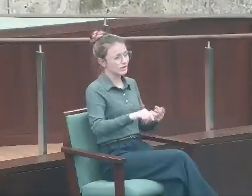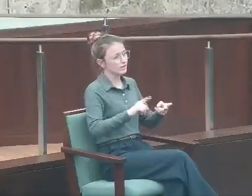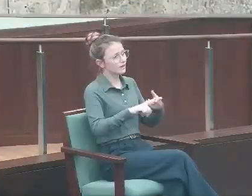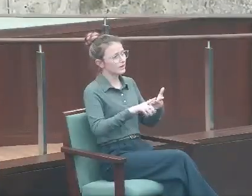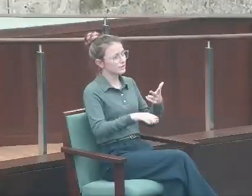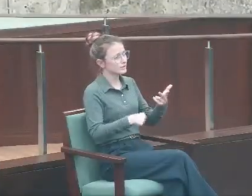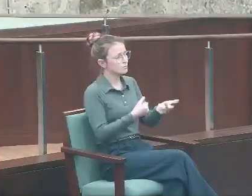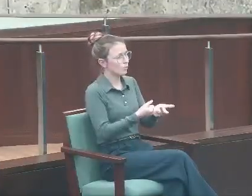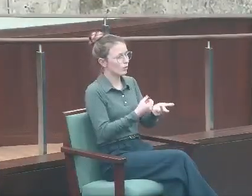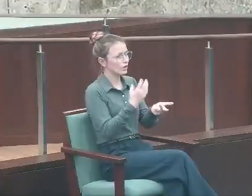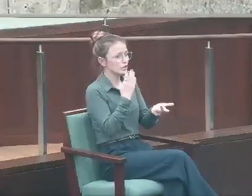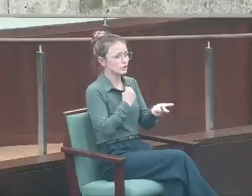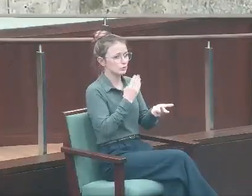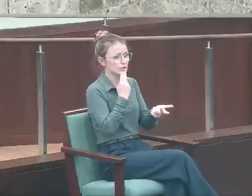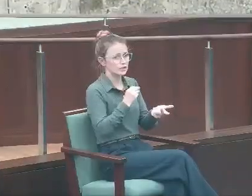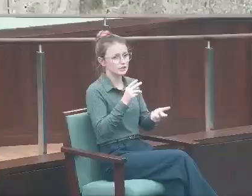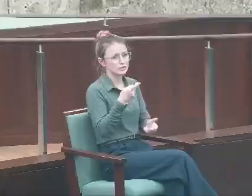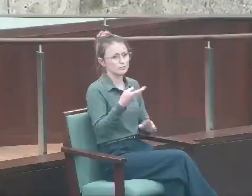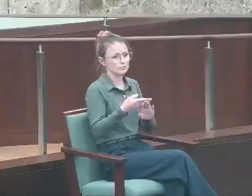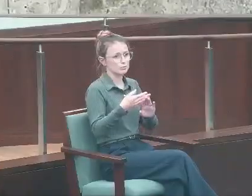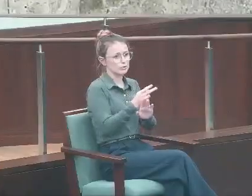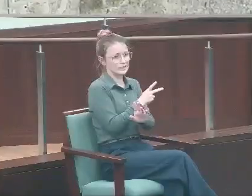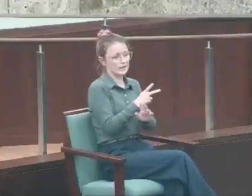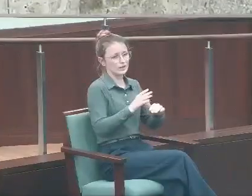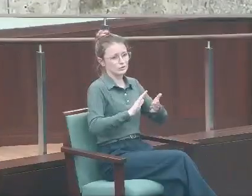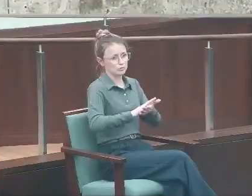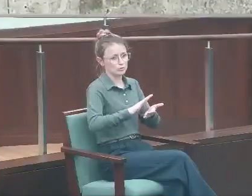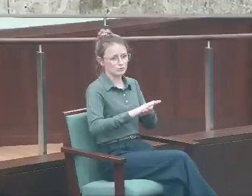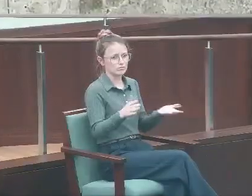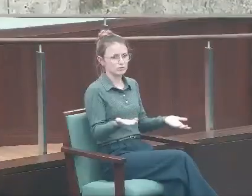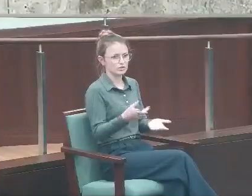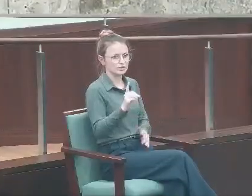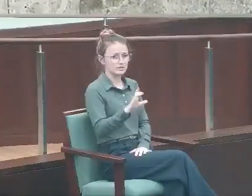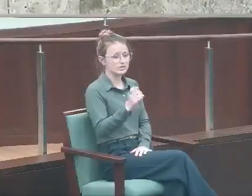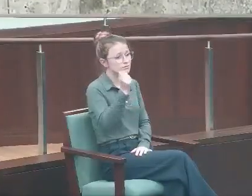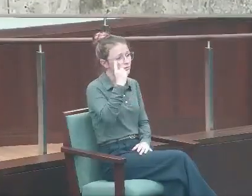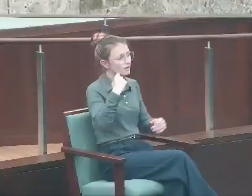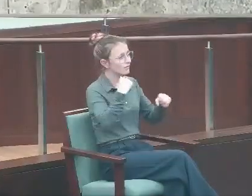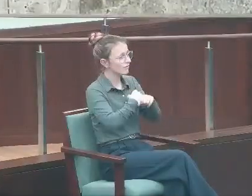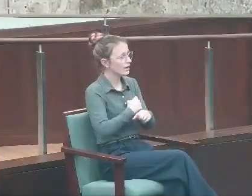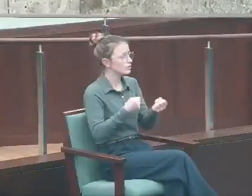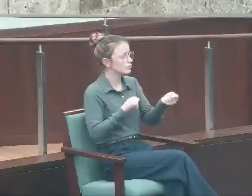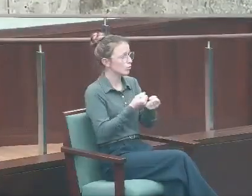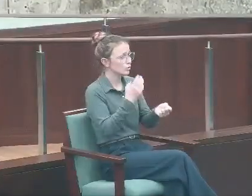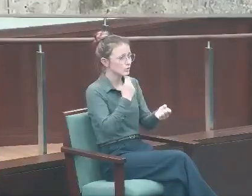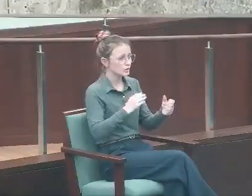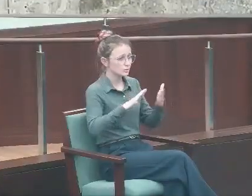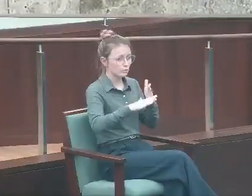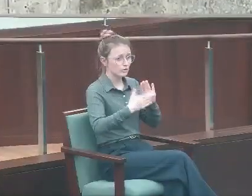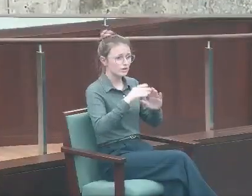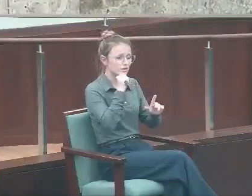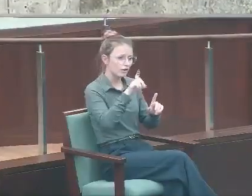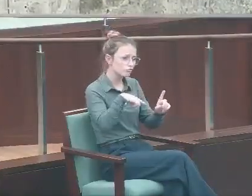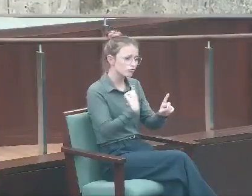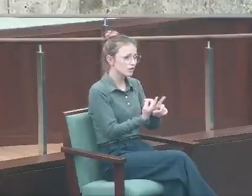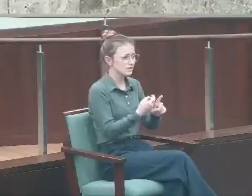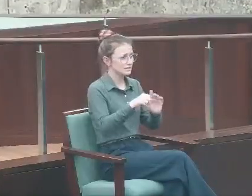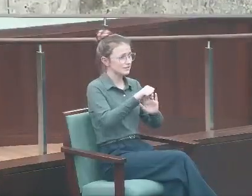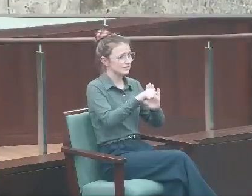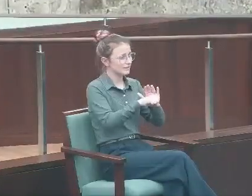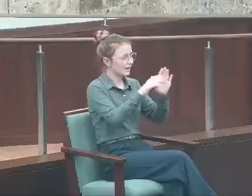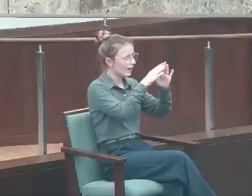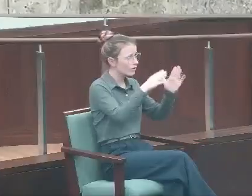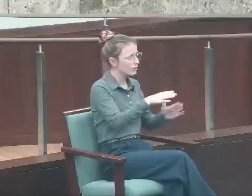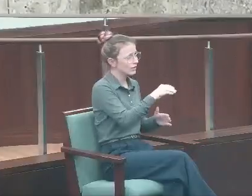support Jewish preschools in DC. But the fight to support the Jewish community isn't just in state houses